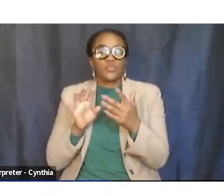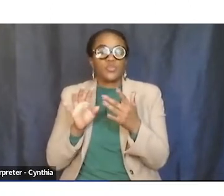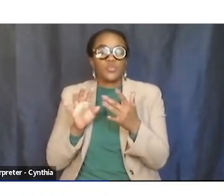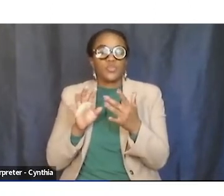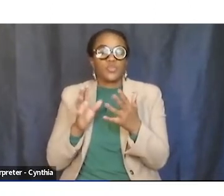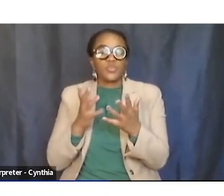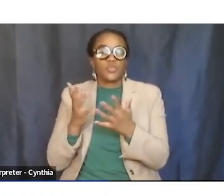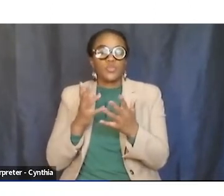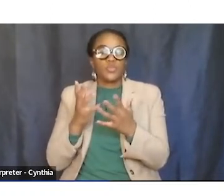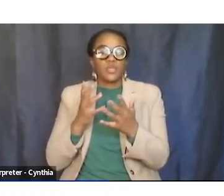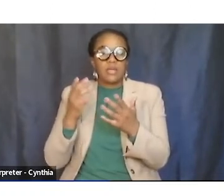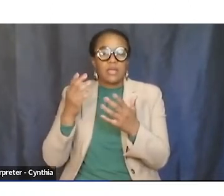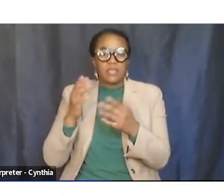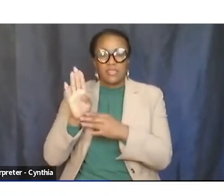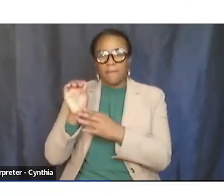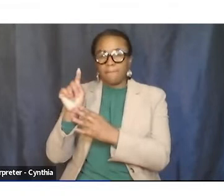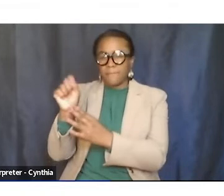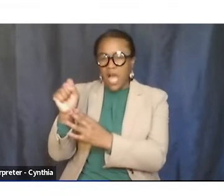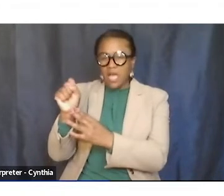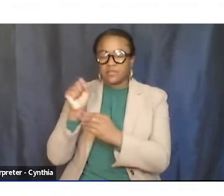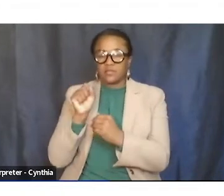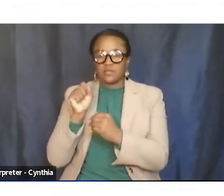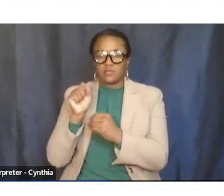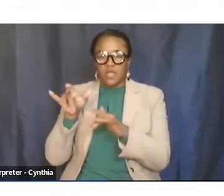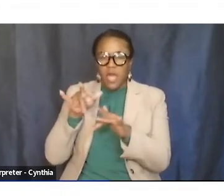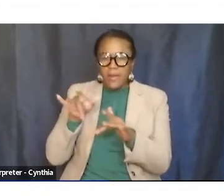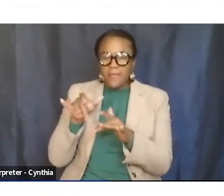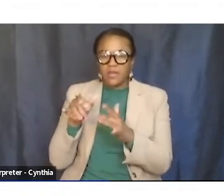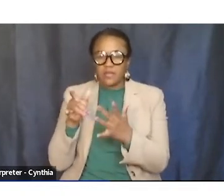let's say, the bots and automated